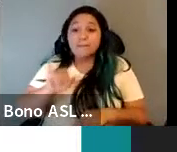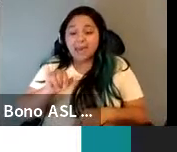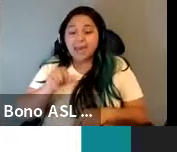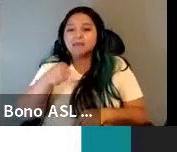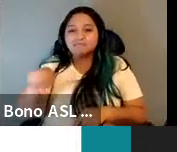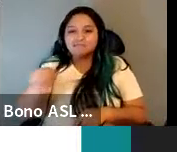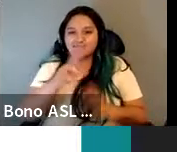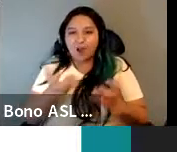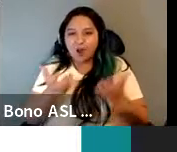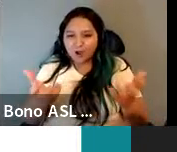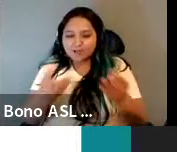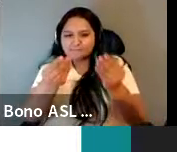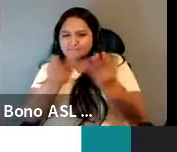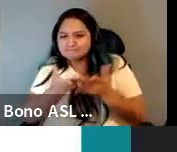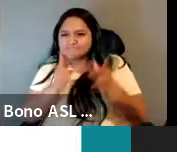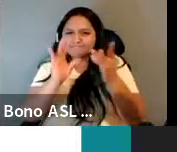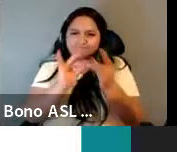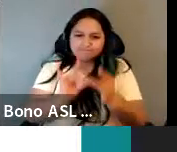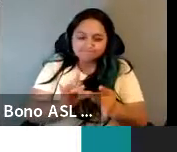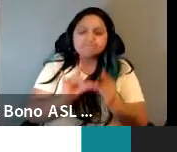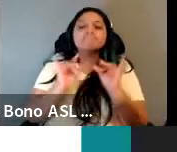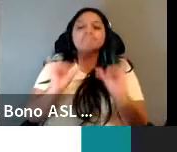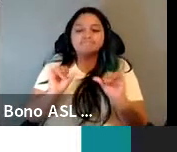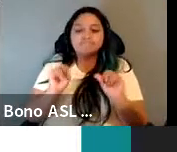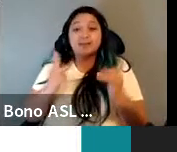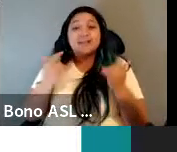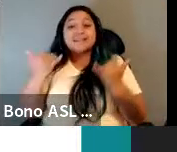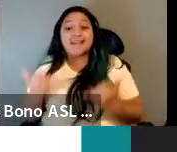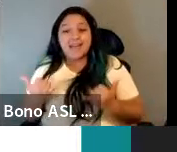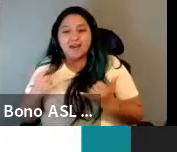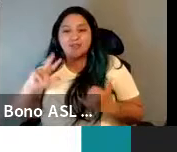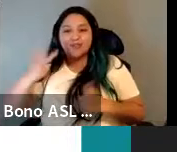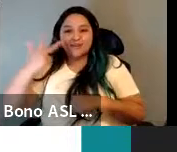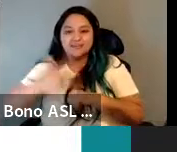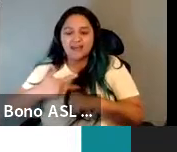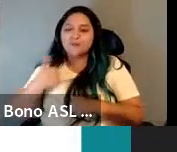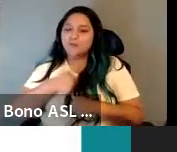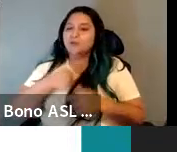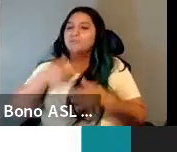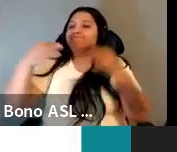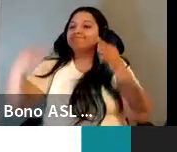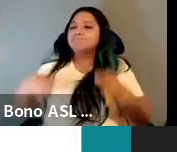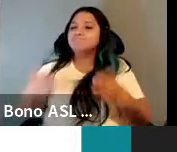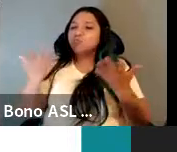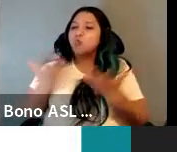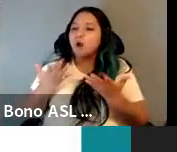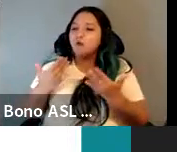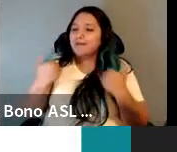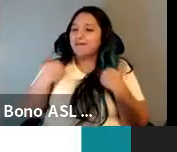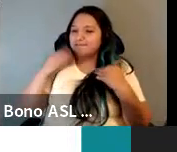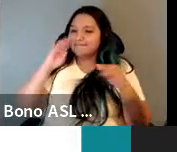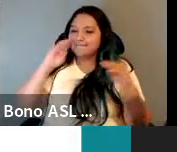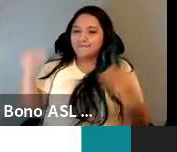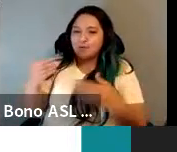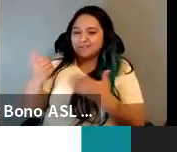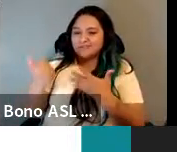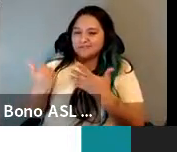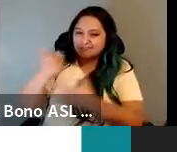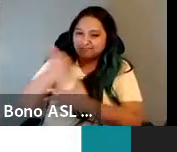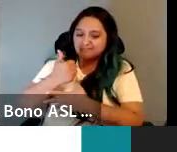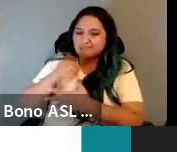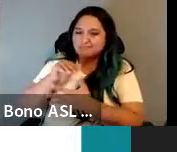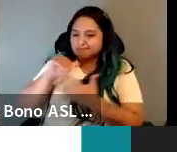fared as far as our priorities are. So without further ado, I think we are going to